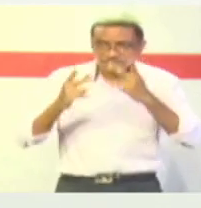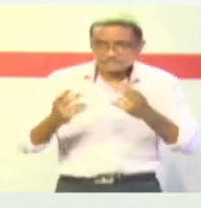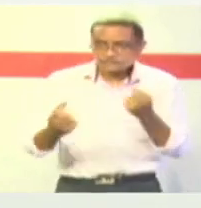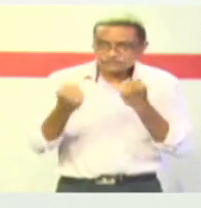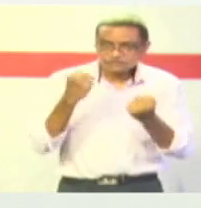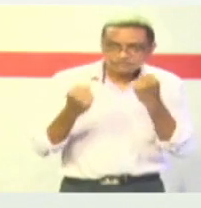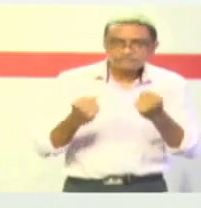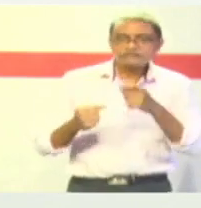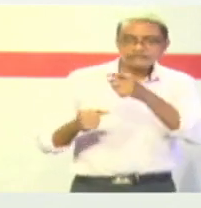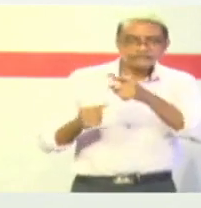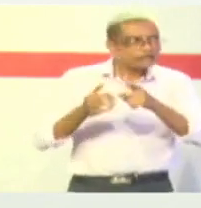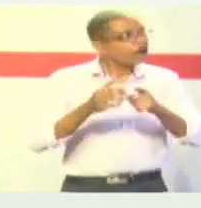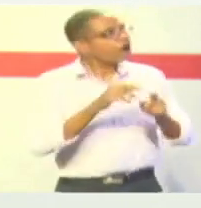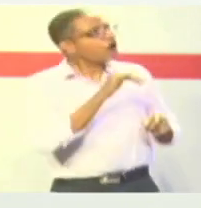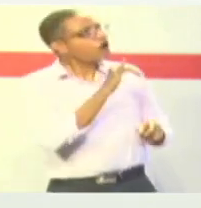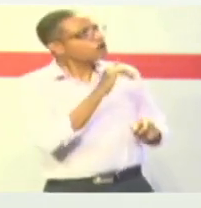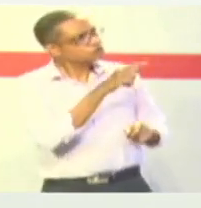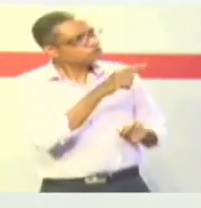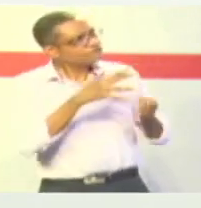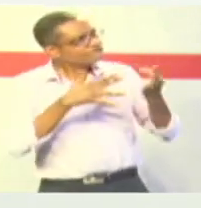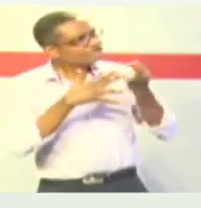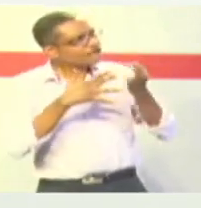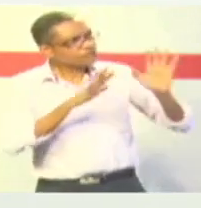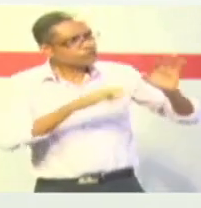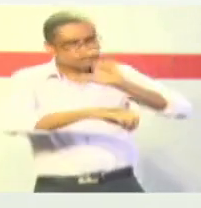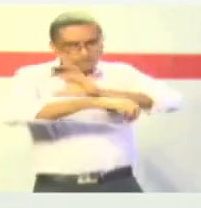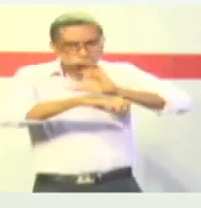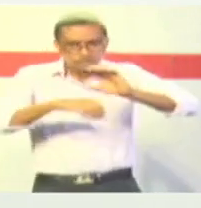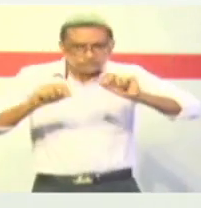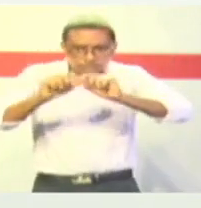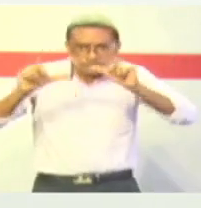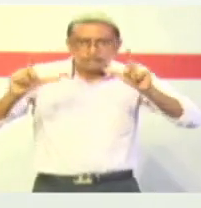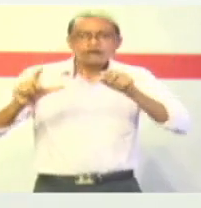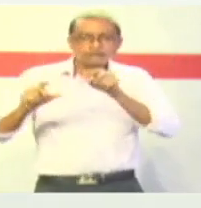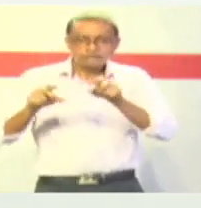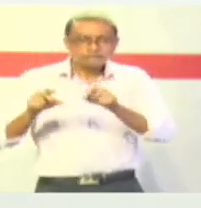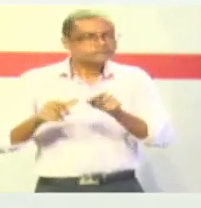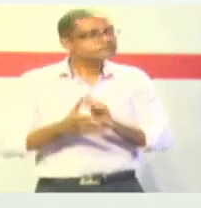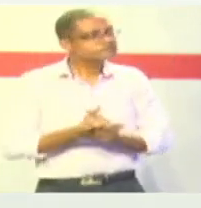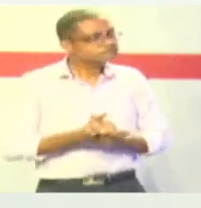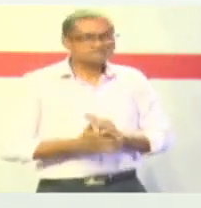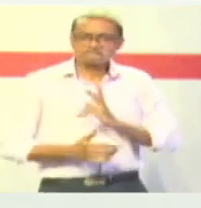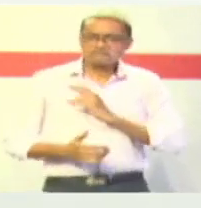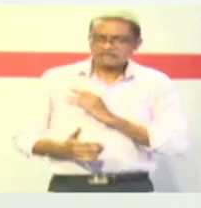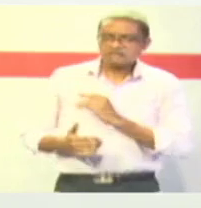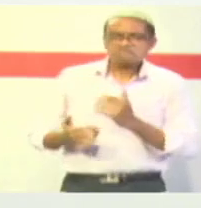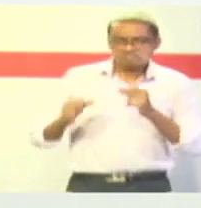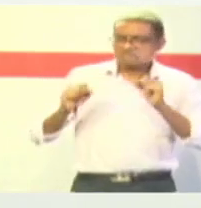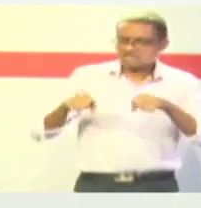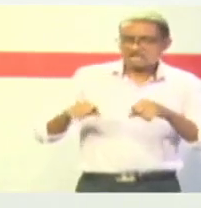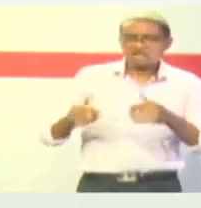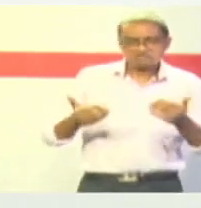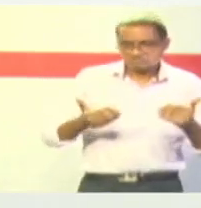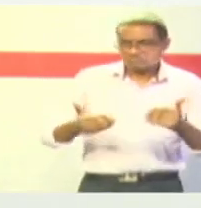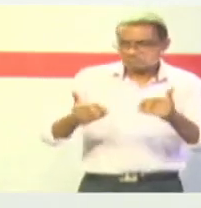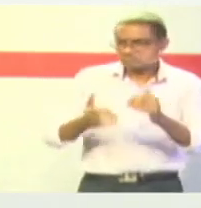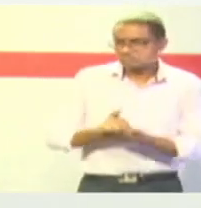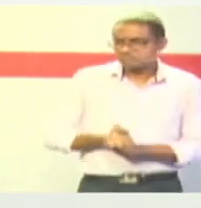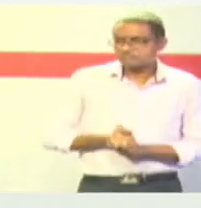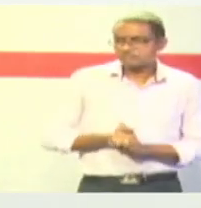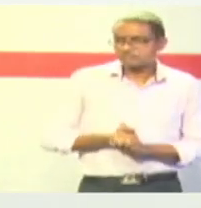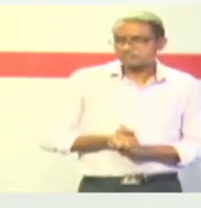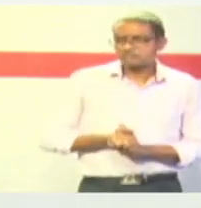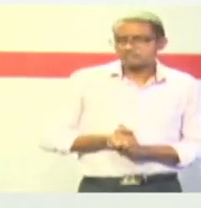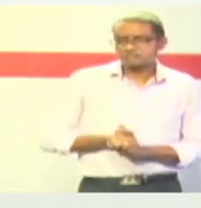copy. So there's proof of vaccination for that particular member on site, which is very good. So I mean, it's something that could be loaded, I suppose,